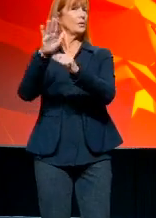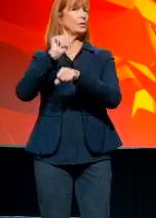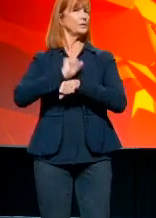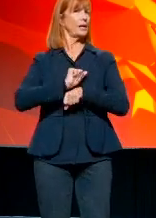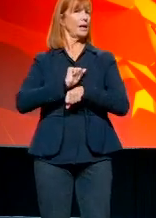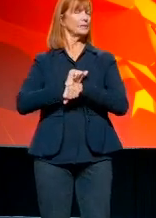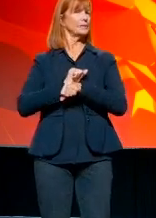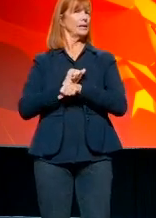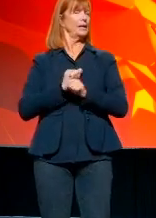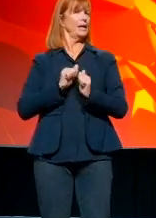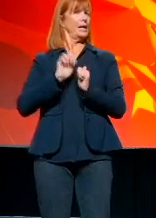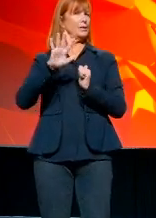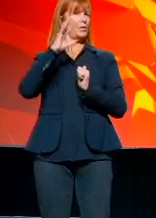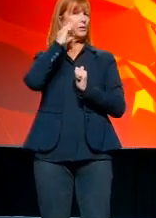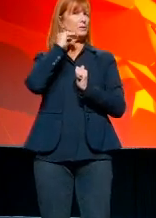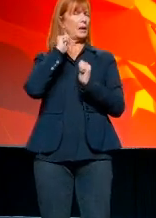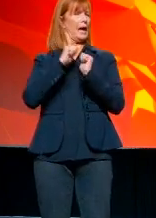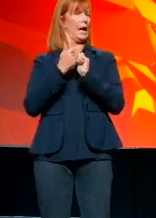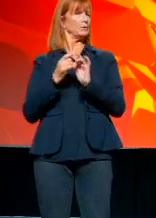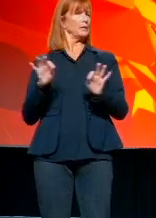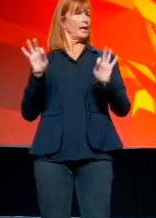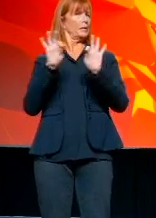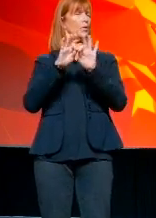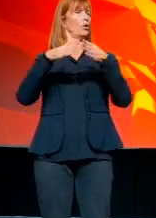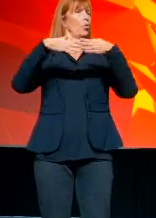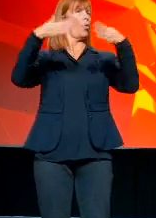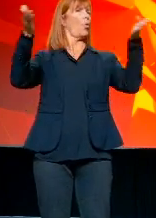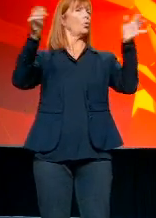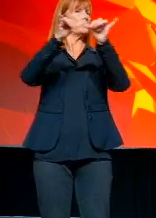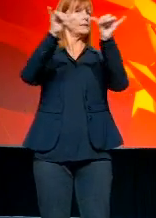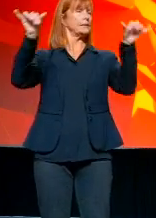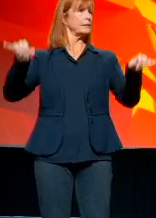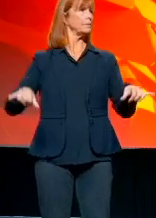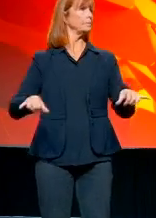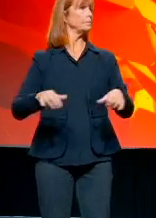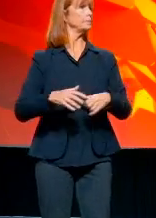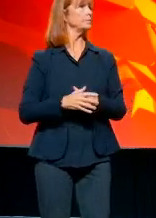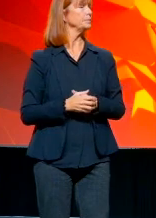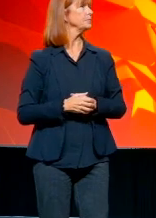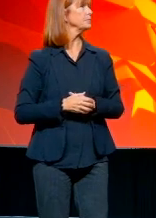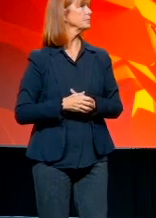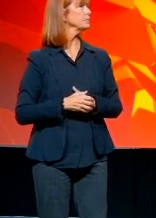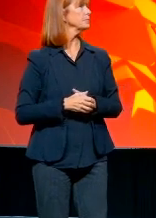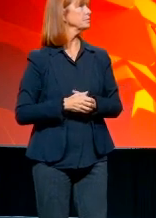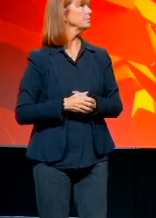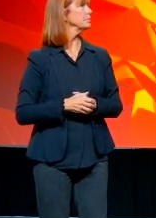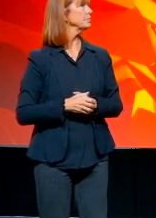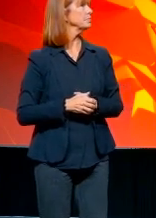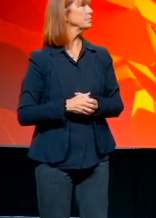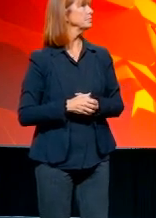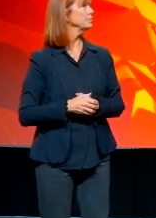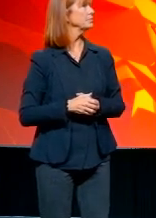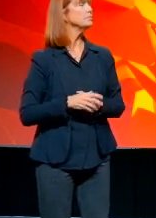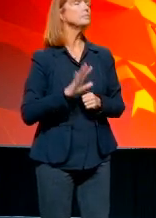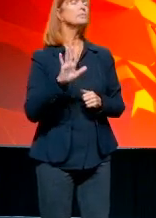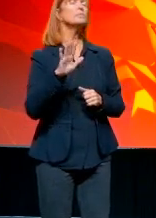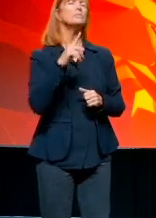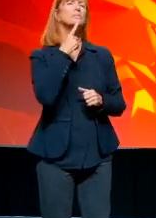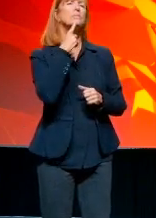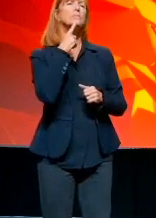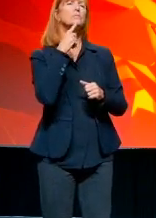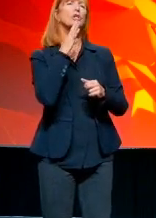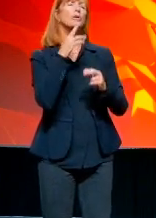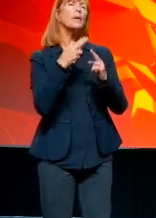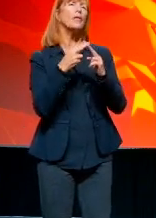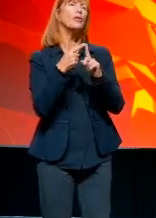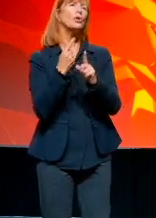important is that in the whole ecosystem of robotics? Sorry, I now hear your question very clearly. So yeah, talk about the correctness. Okay,